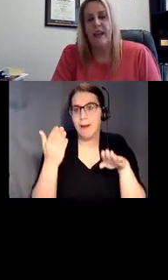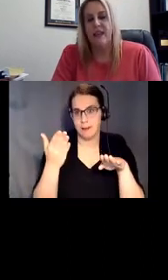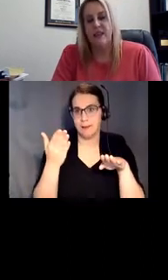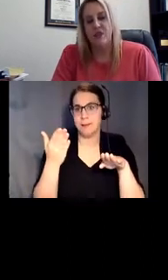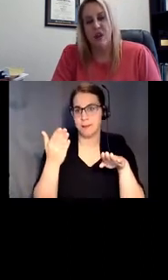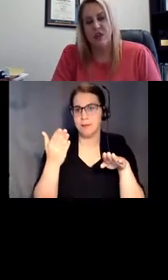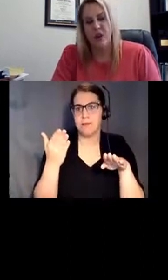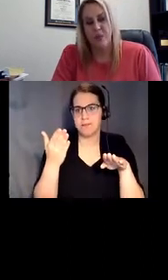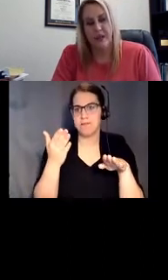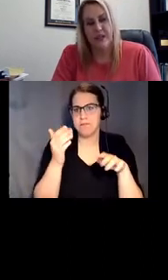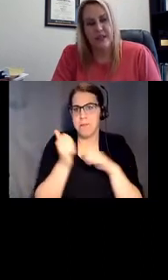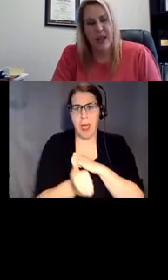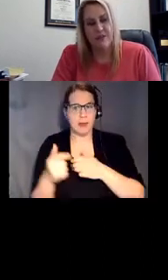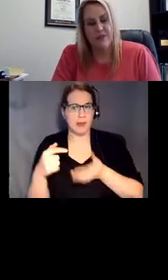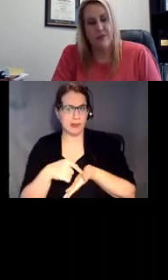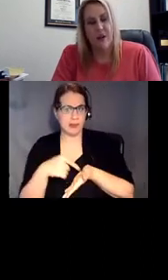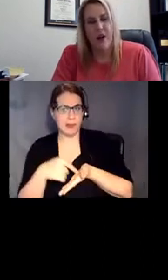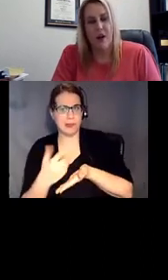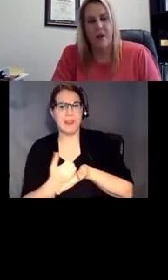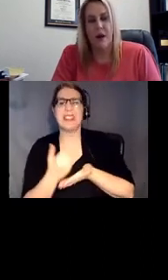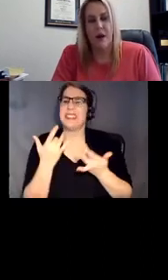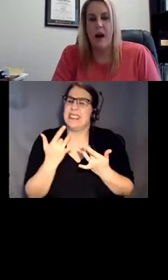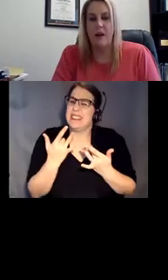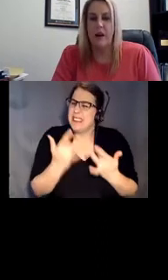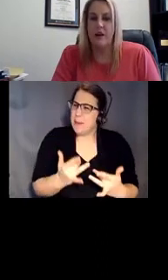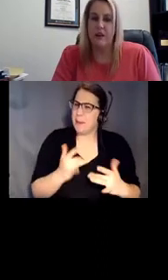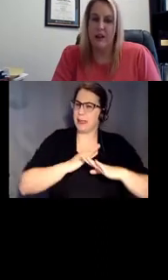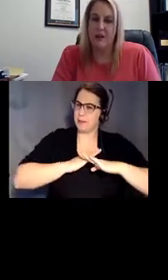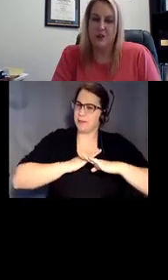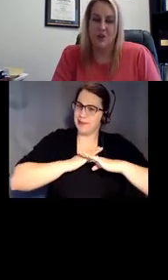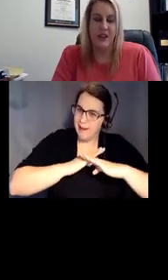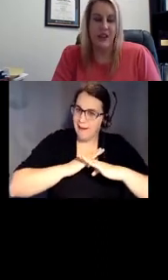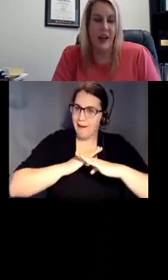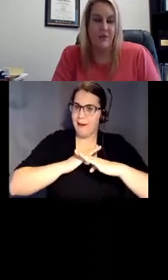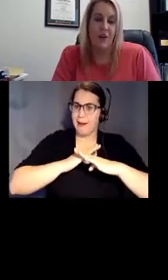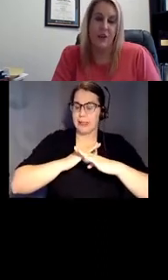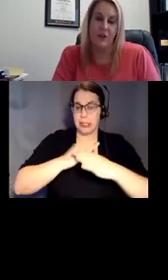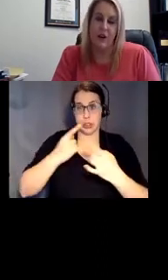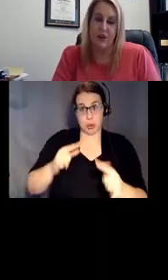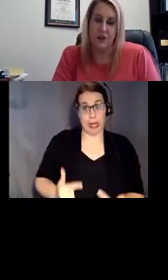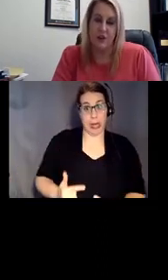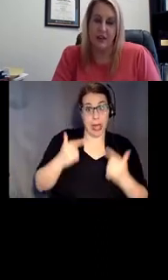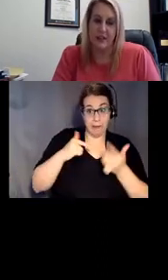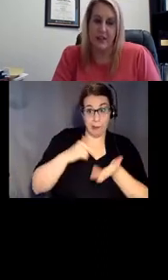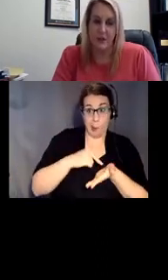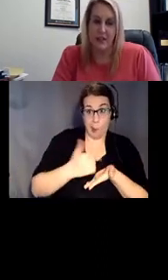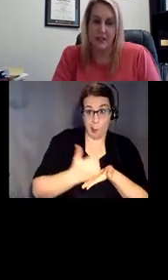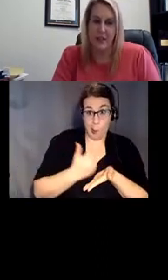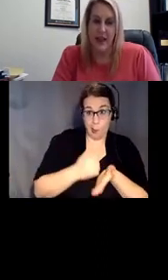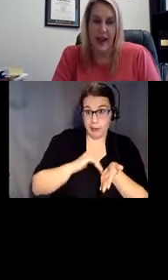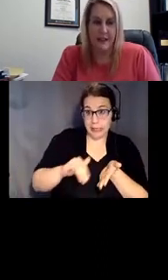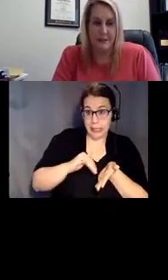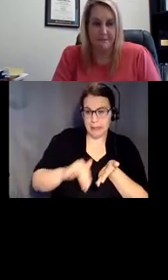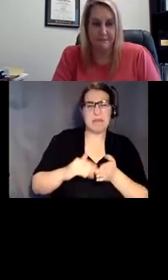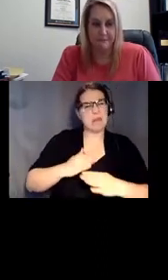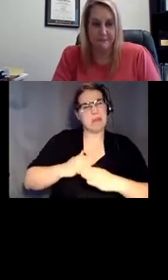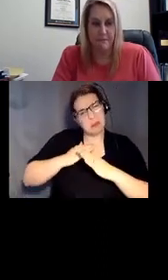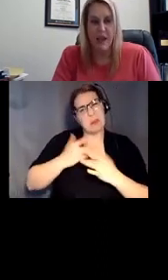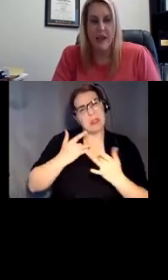Generally, these trusts are pretty safe from creditor claims during life, although there are certain exceptions to